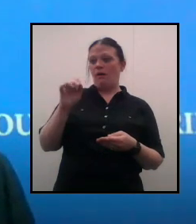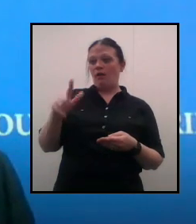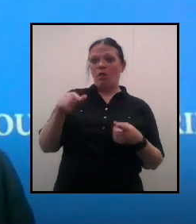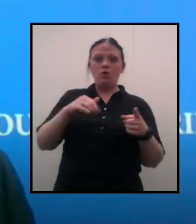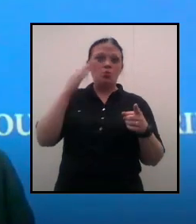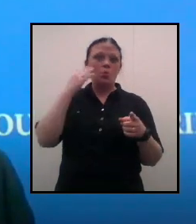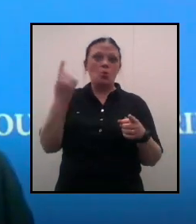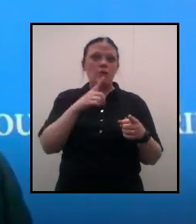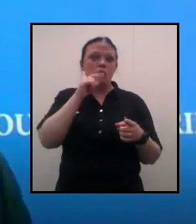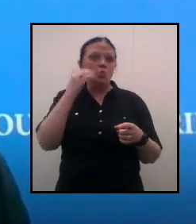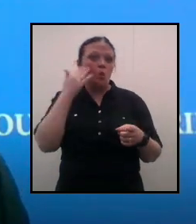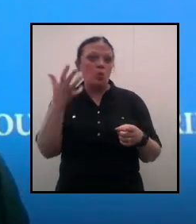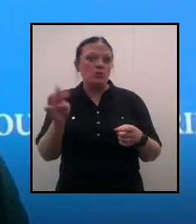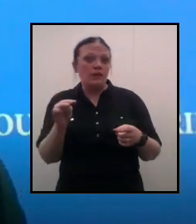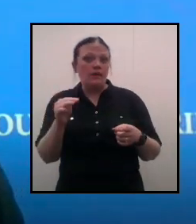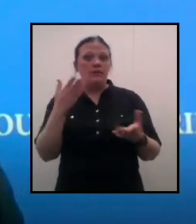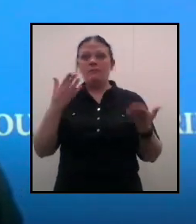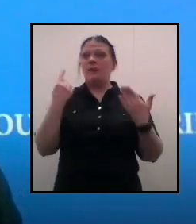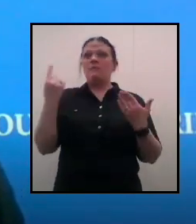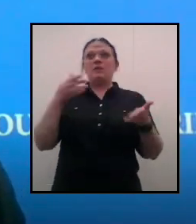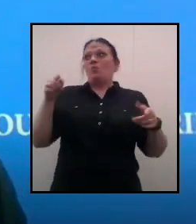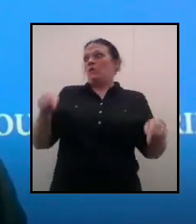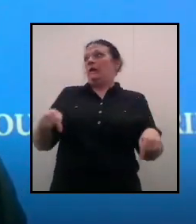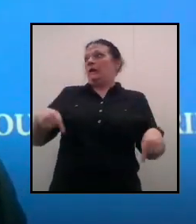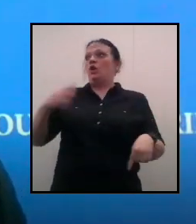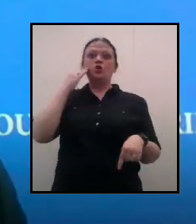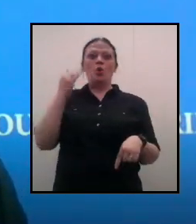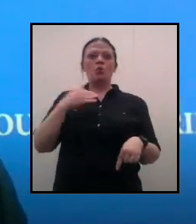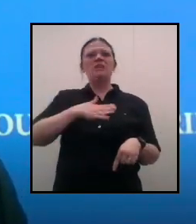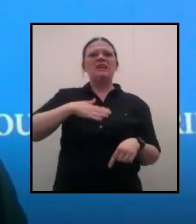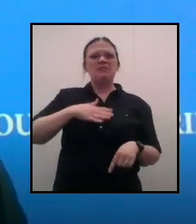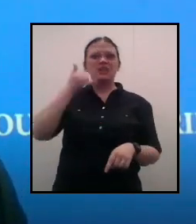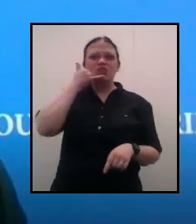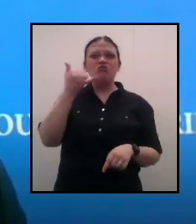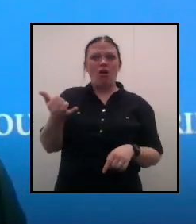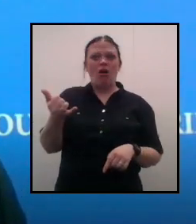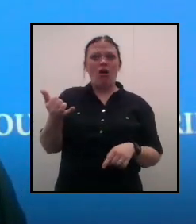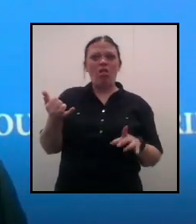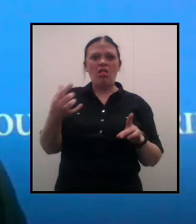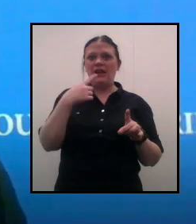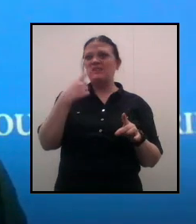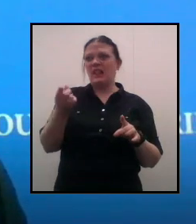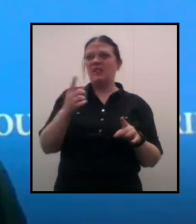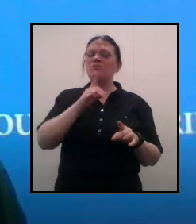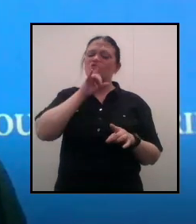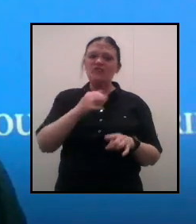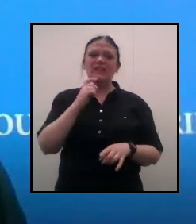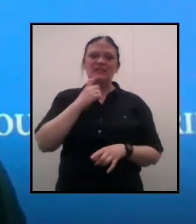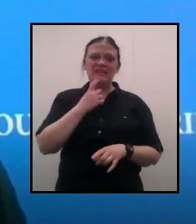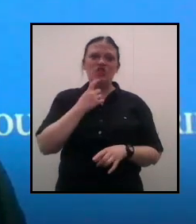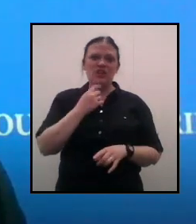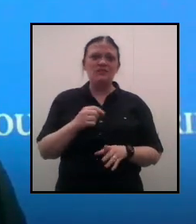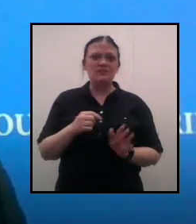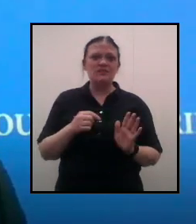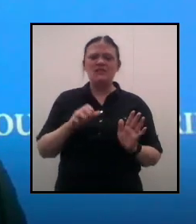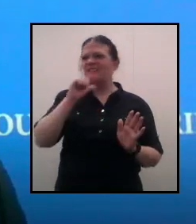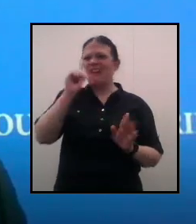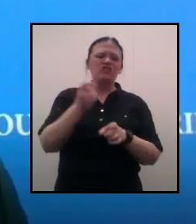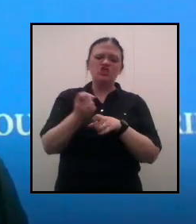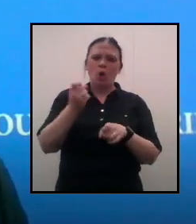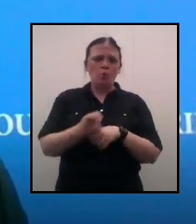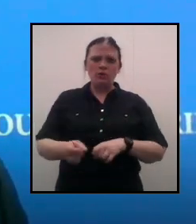McConnell, and there might be someone here who knows Mitch McConnell, please call him and tell him this is really serious and this is not a